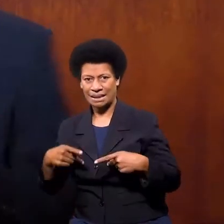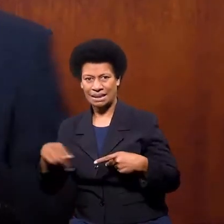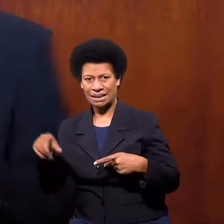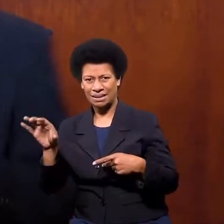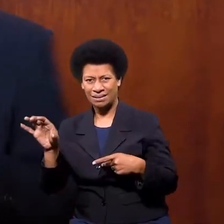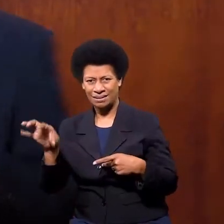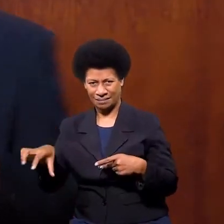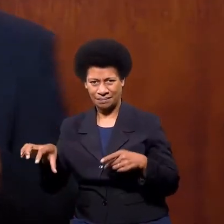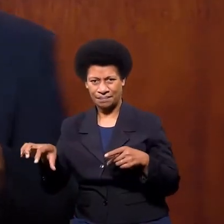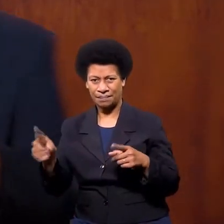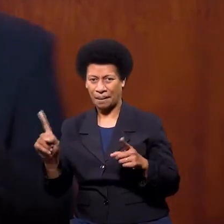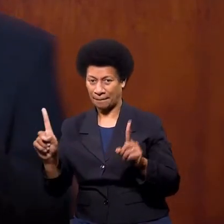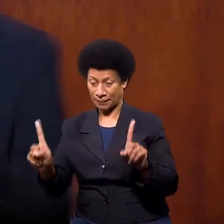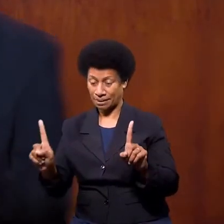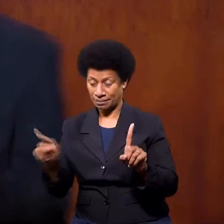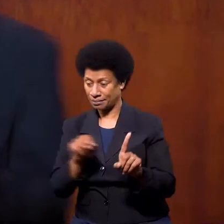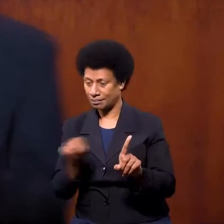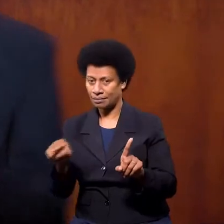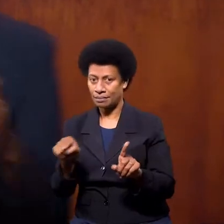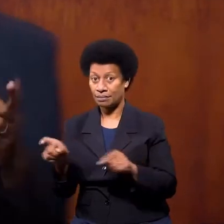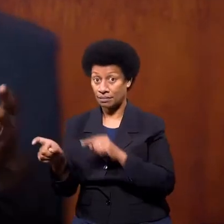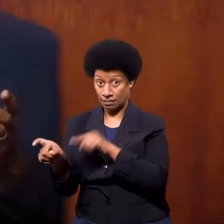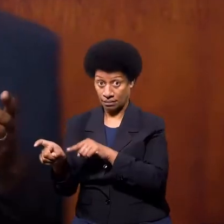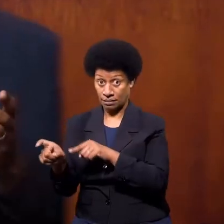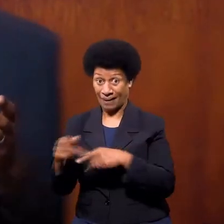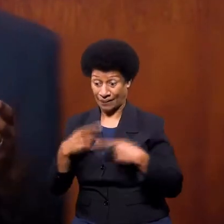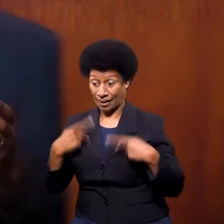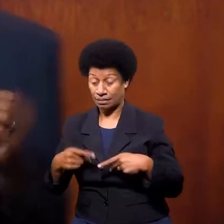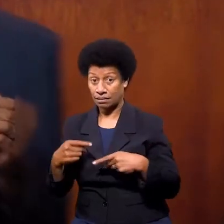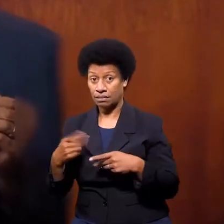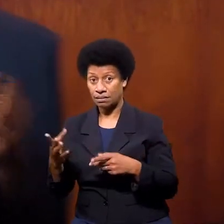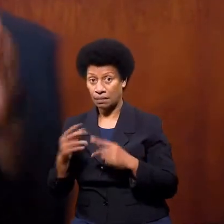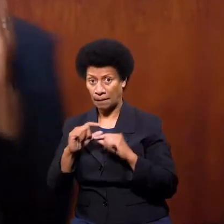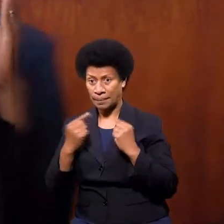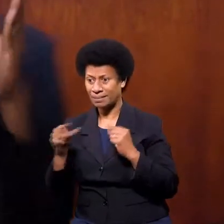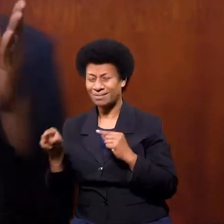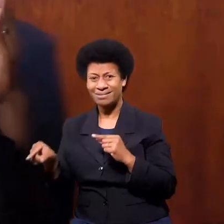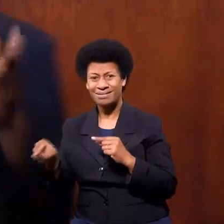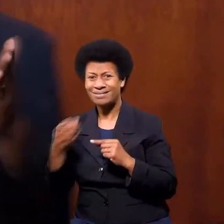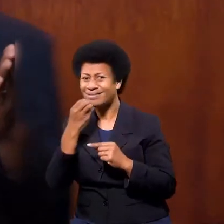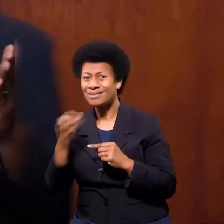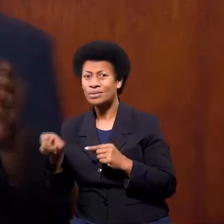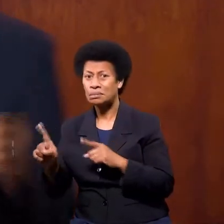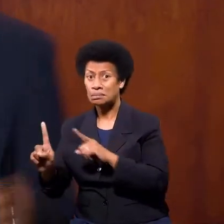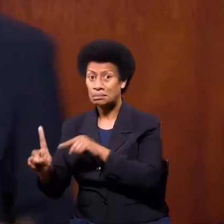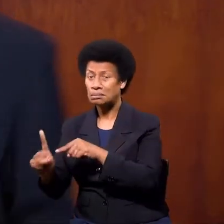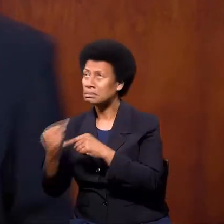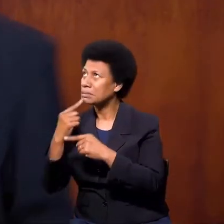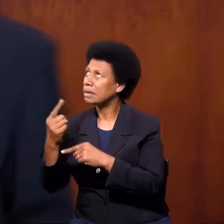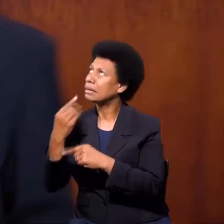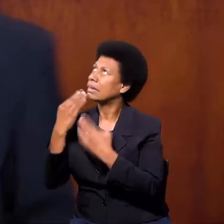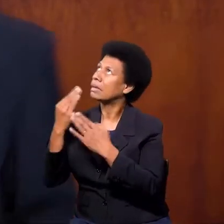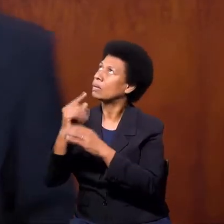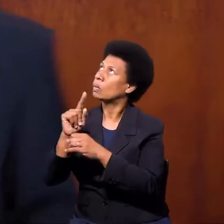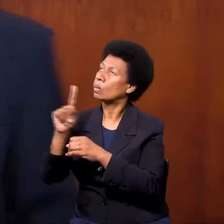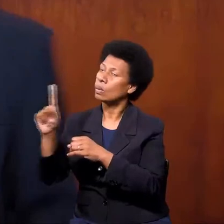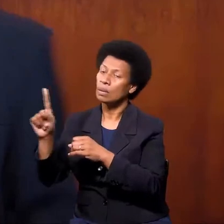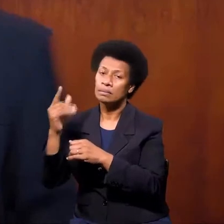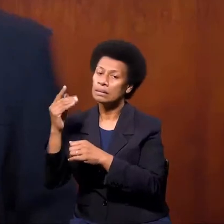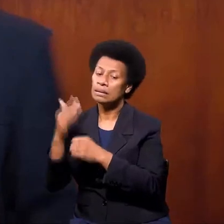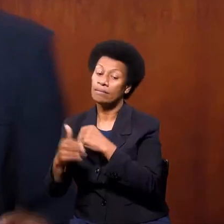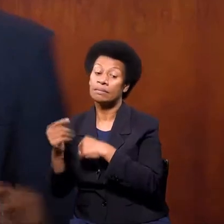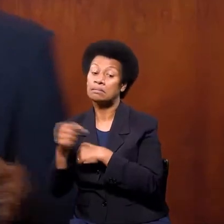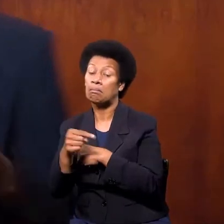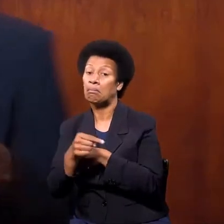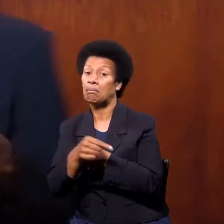prayed, and he looked up to heaven, and he said, Lord, thank you that I'm not like that tax